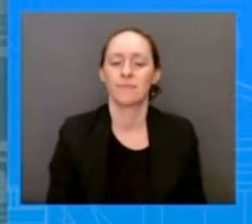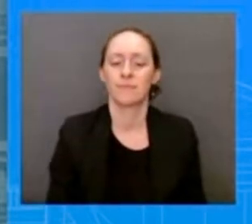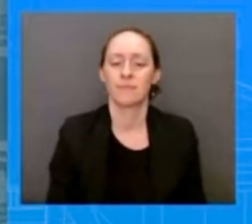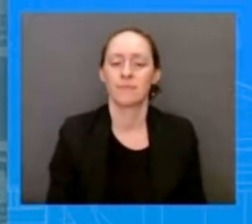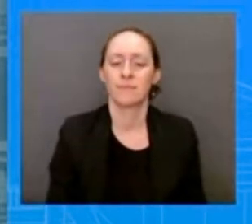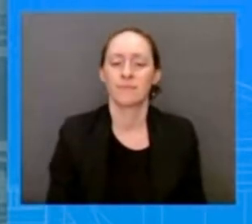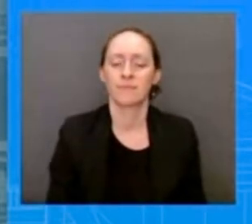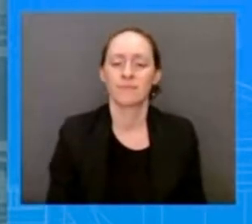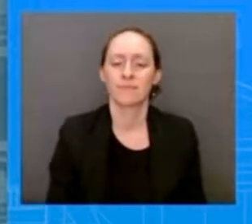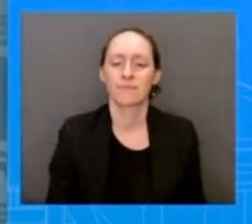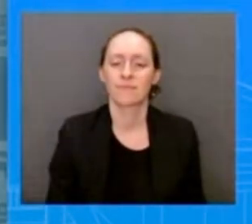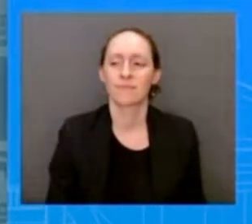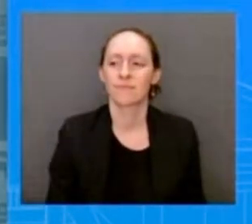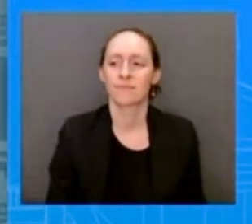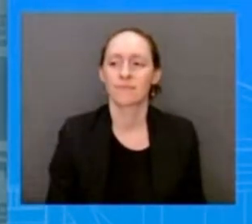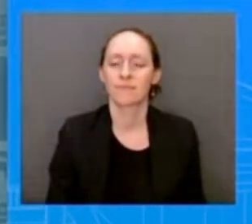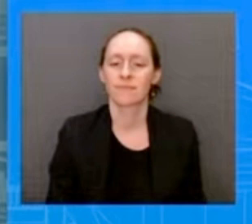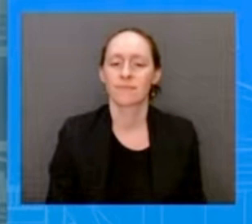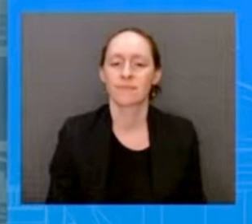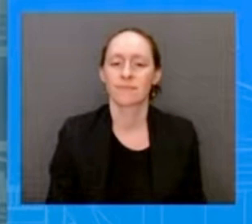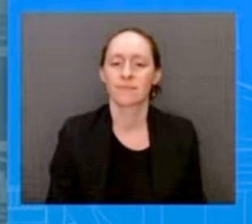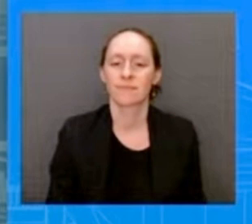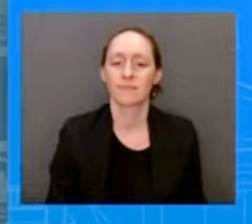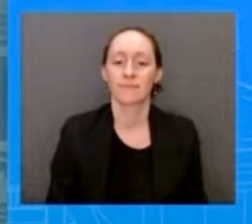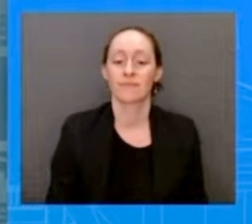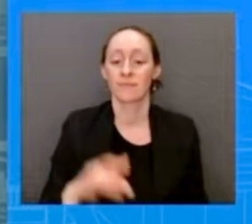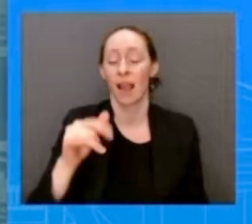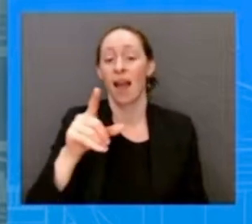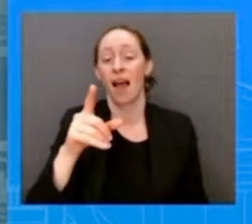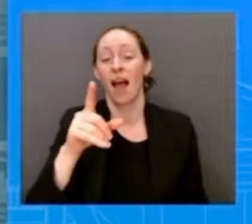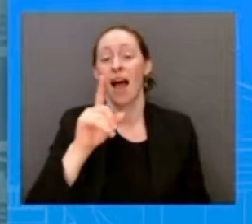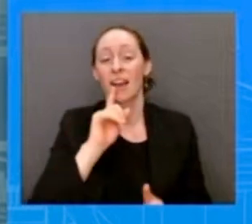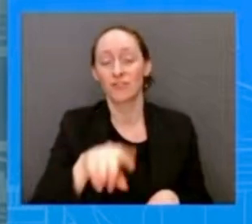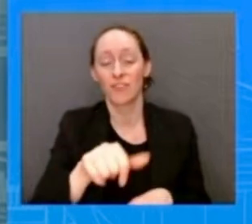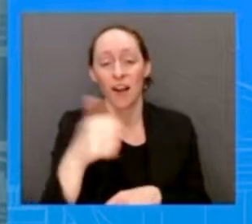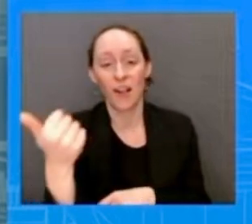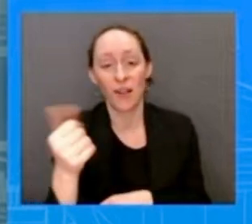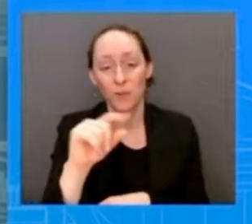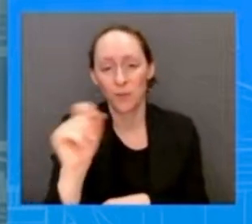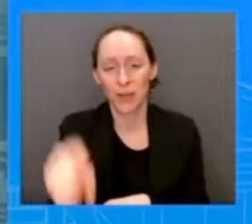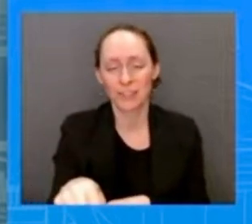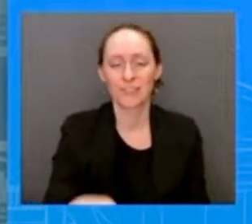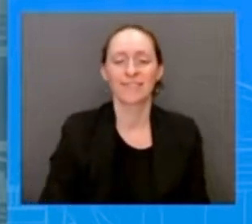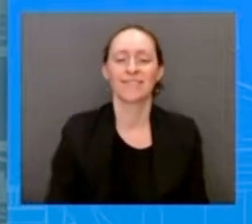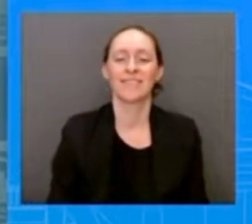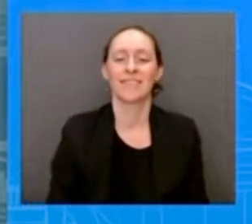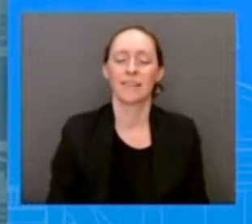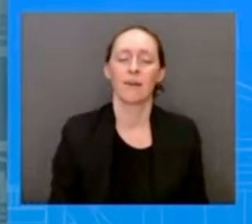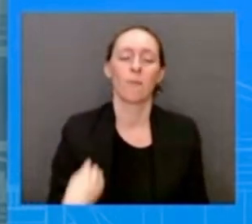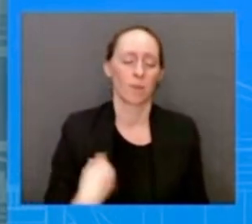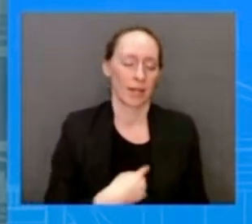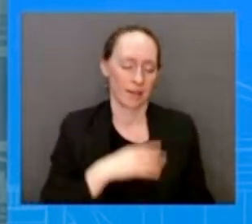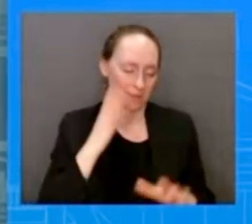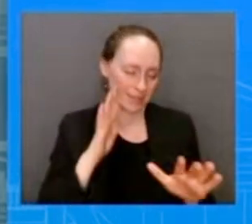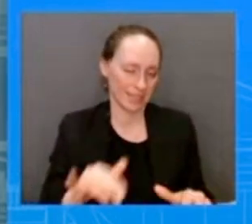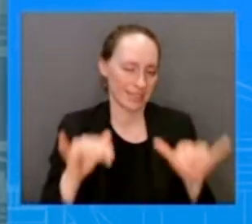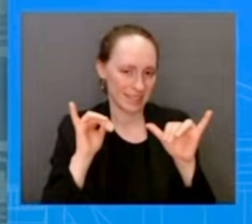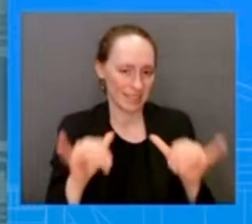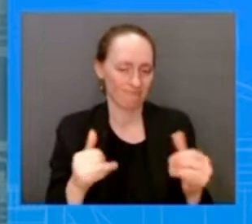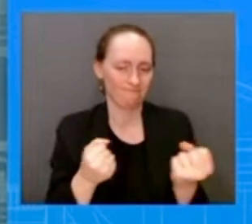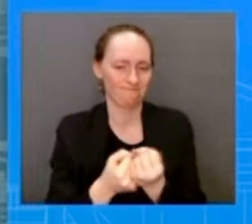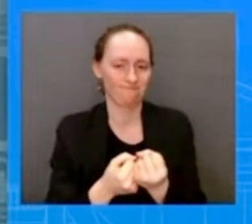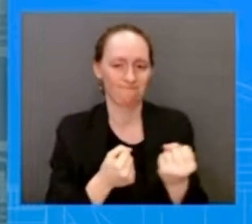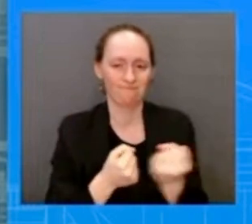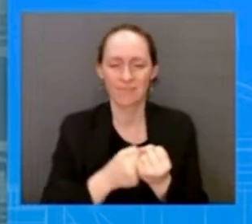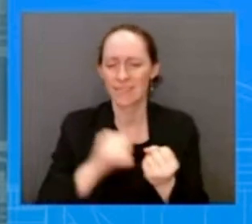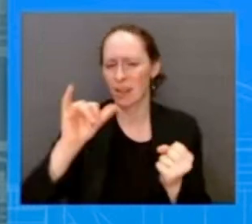your other question that you asked, is that we're going to have their backs. We are going to continue to have their backs, as the president has had the backs of Americans, whether